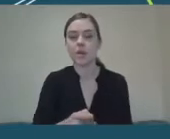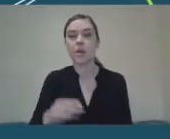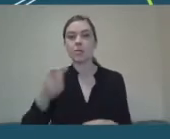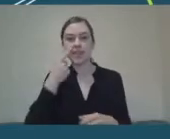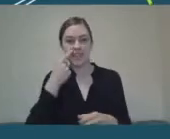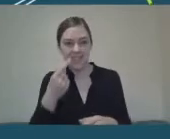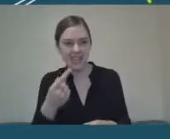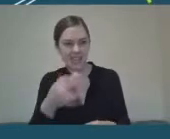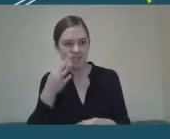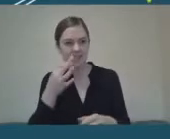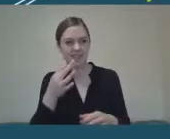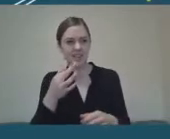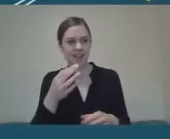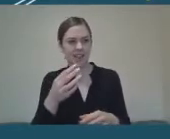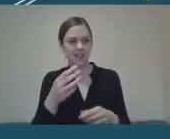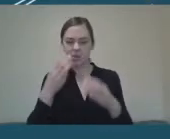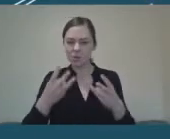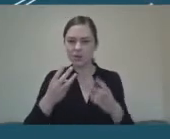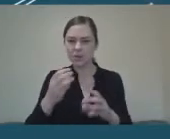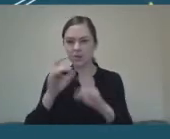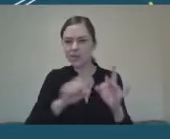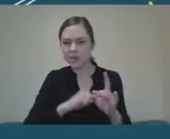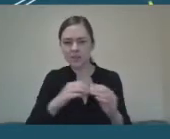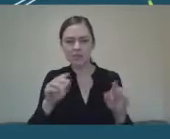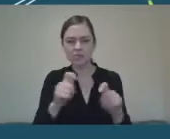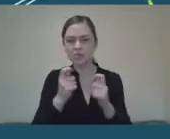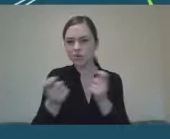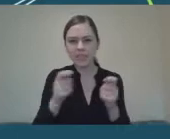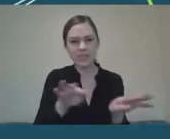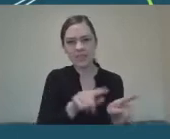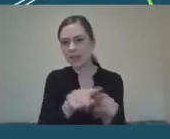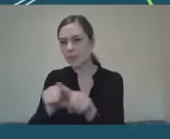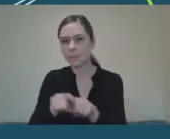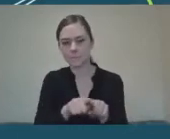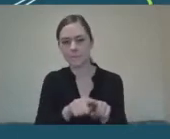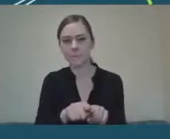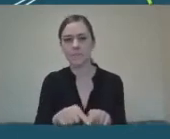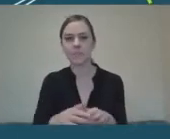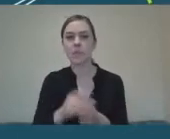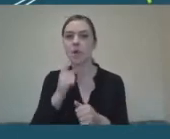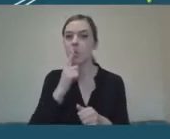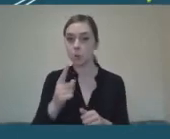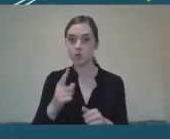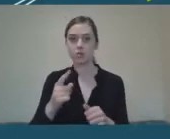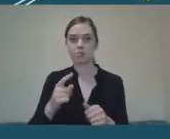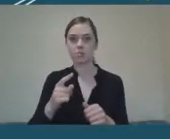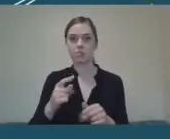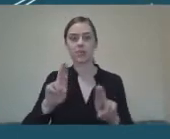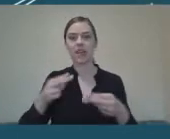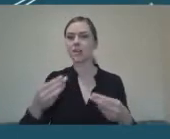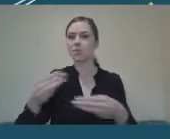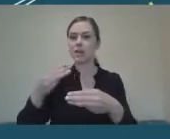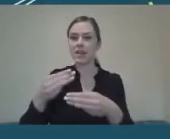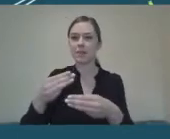always make sure that I was treated exactly the same. But they couldn't protect me from what they didn't